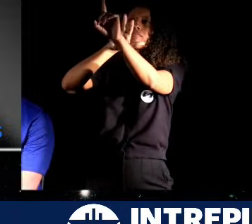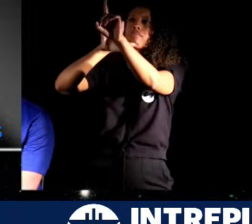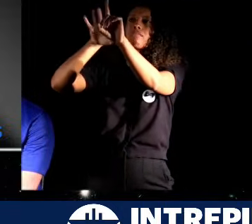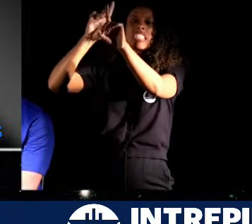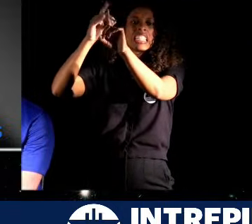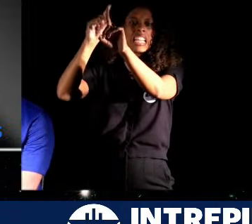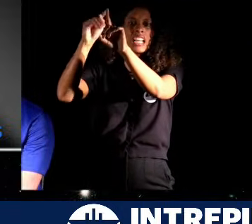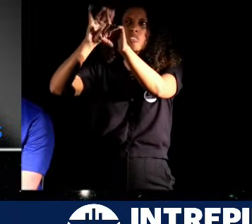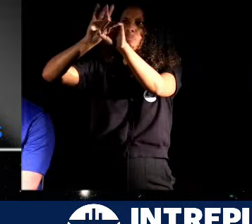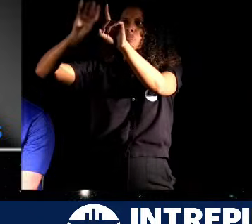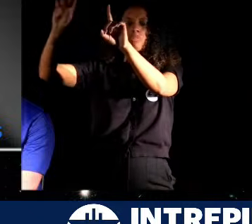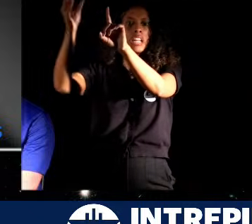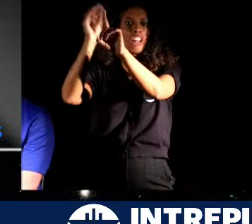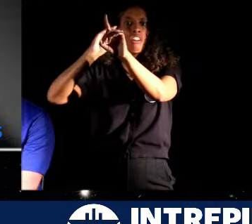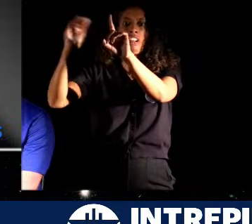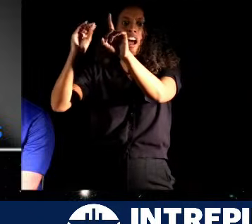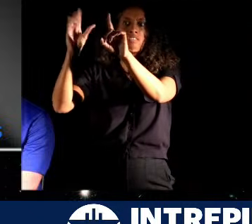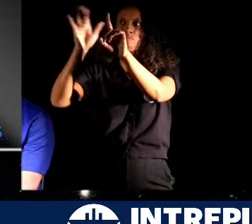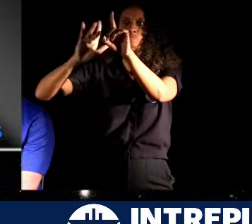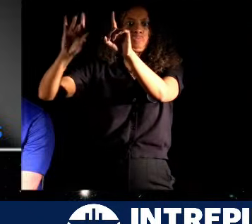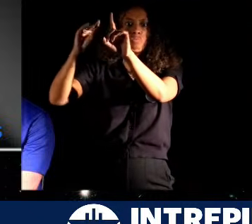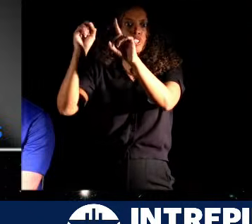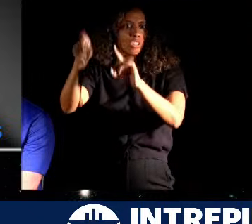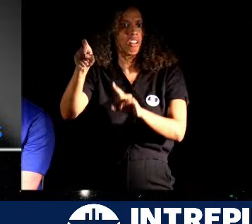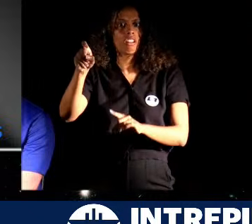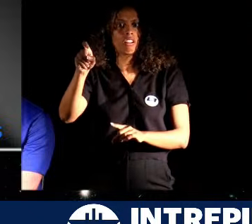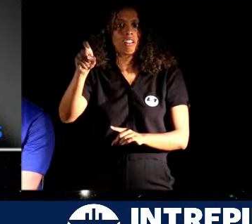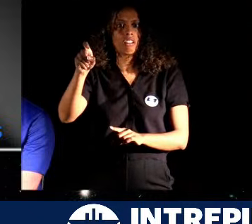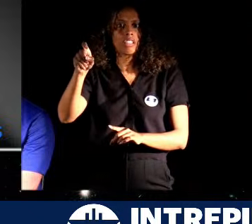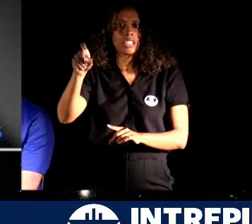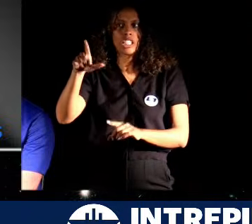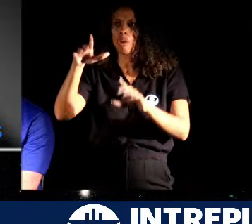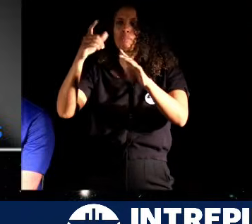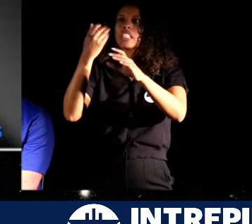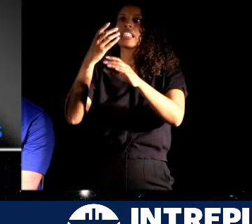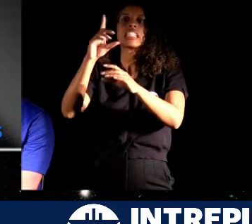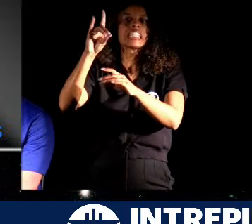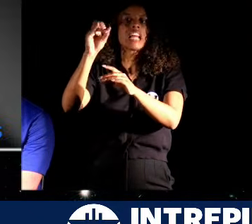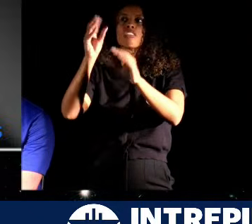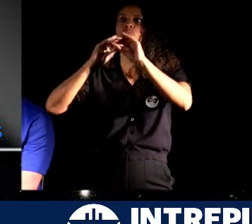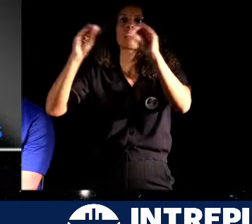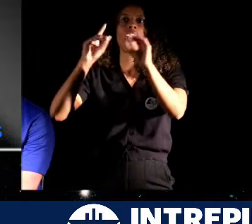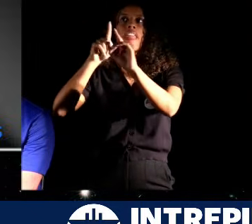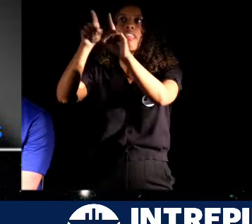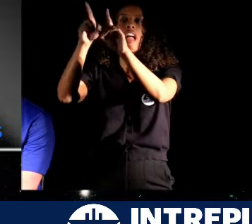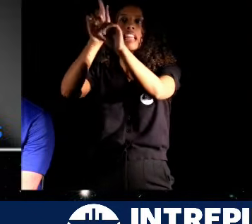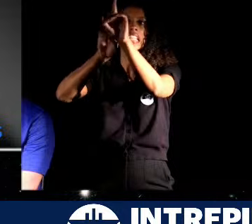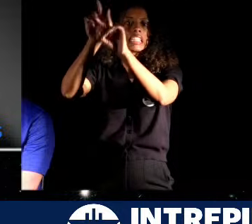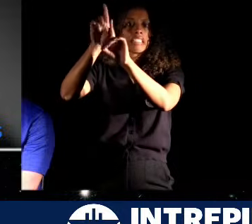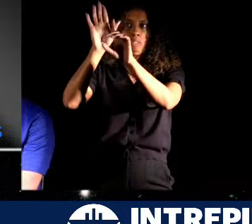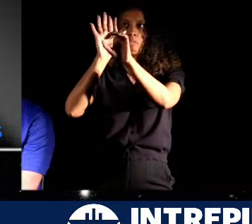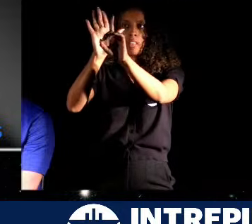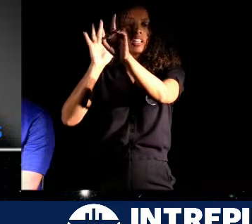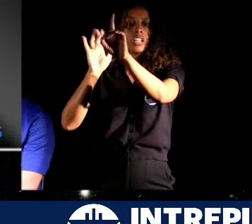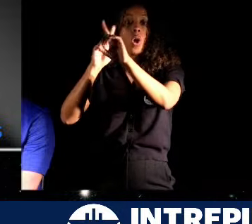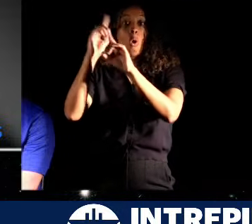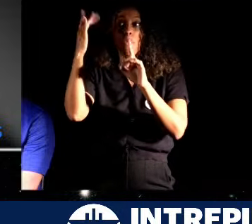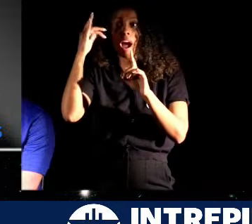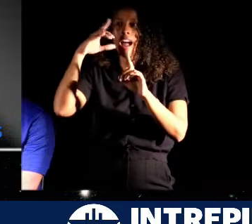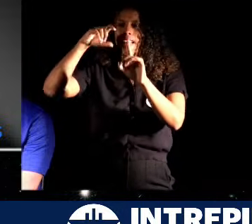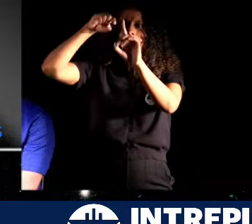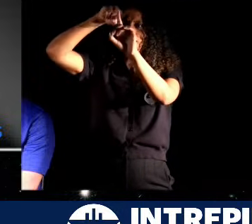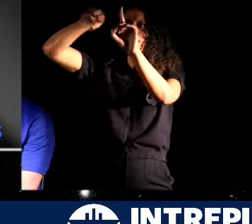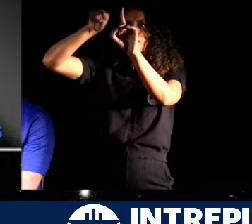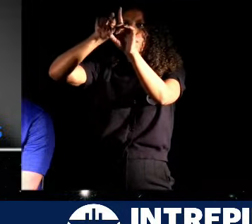dust at all. It's basically there should be a dust-free zone. And the reason for it is that these micron-sized dust